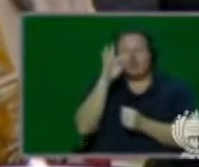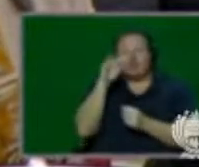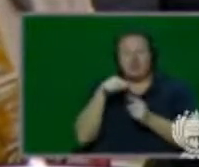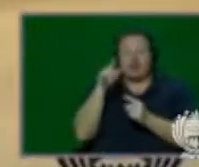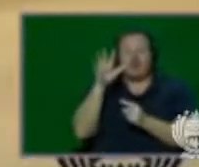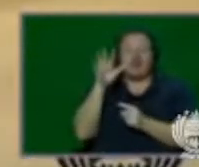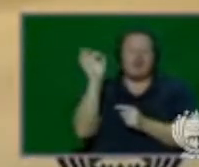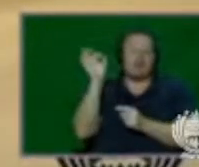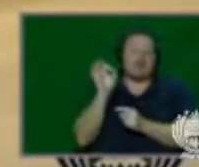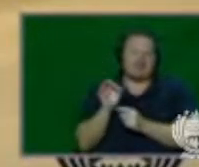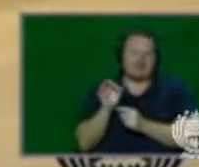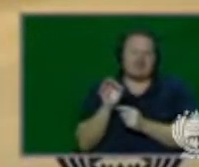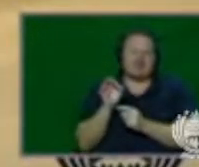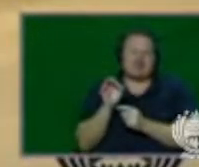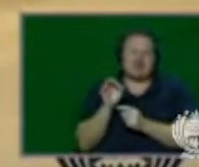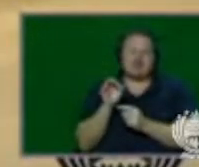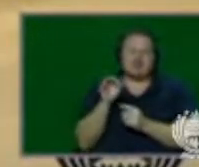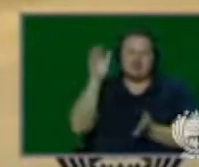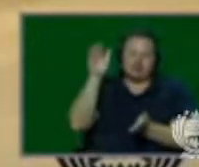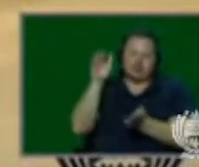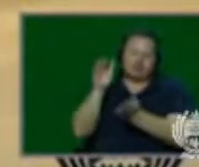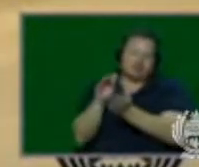3.5% by 27-28.